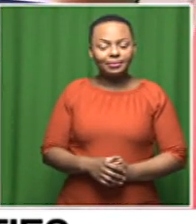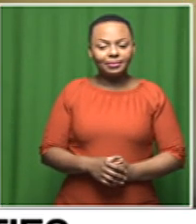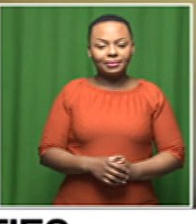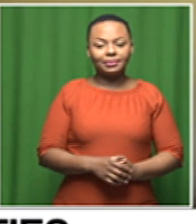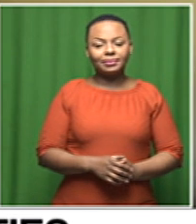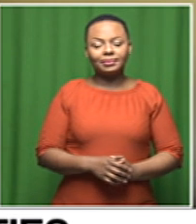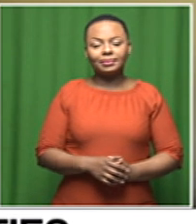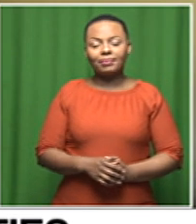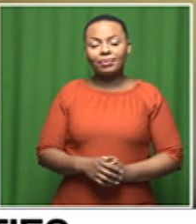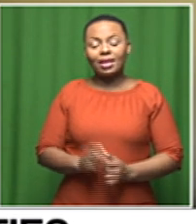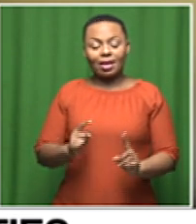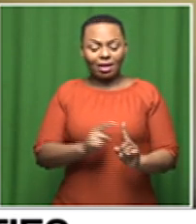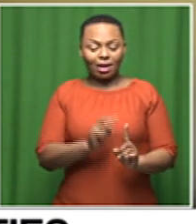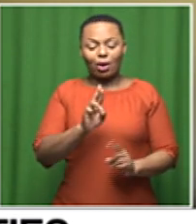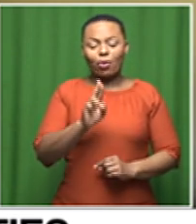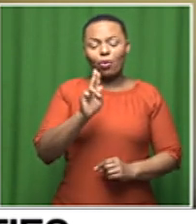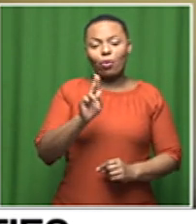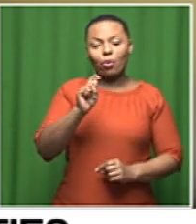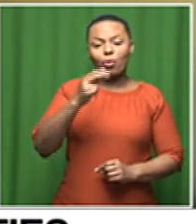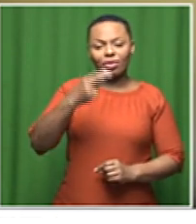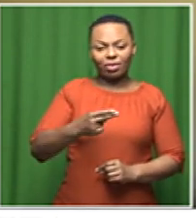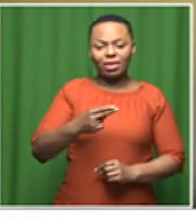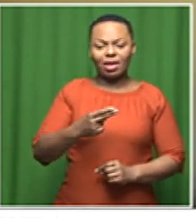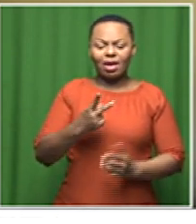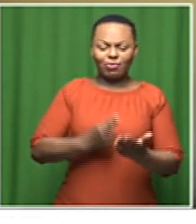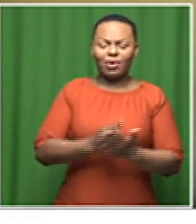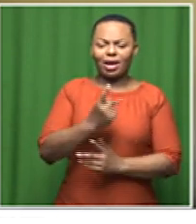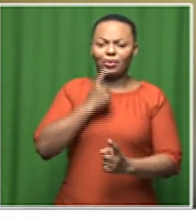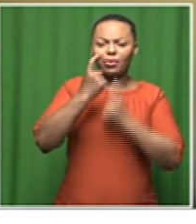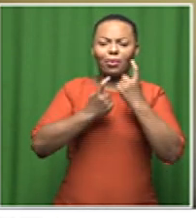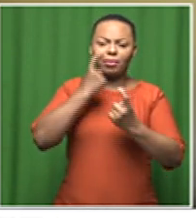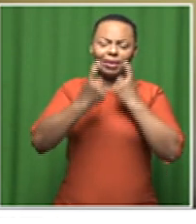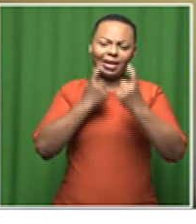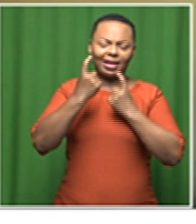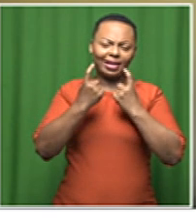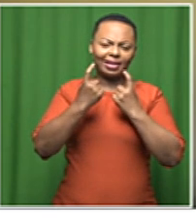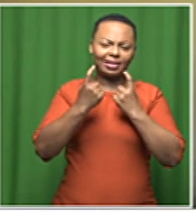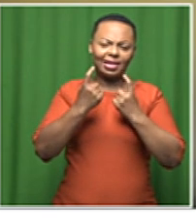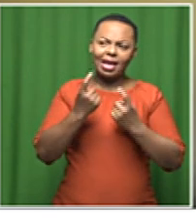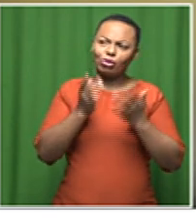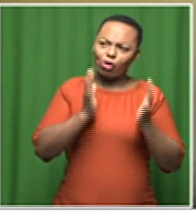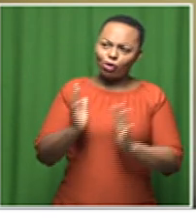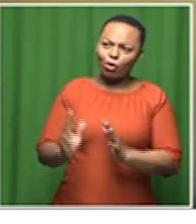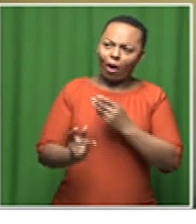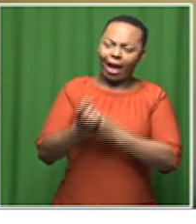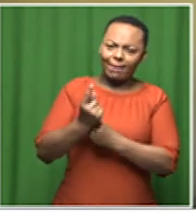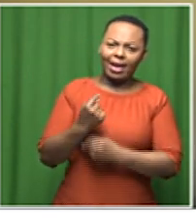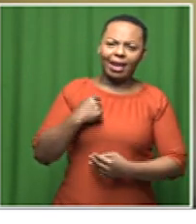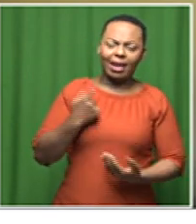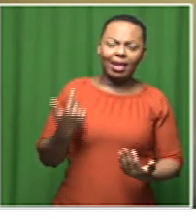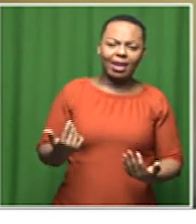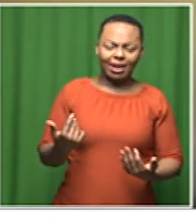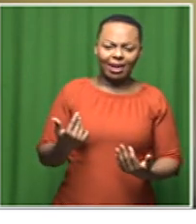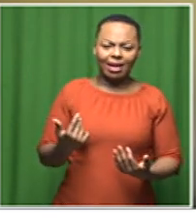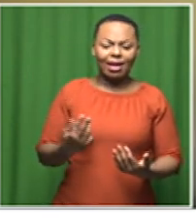So Ruth has the right to complain. She has a right to complain that this happened. She's well